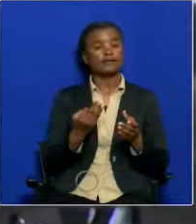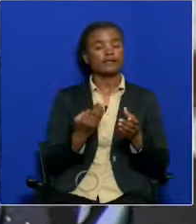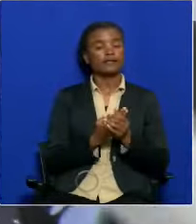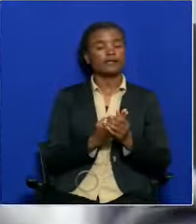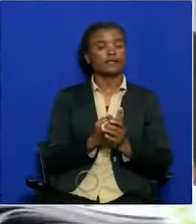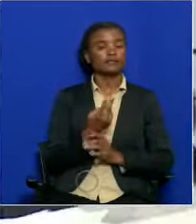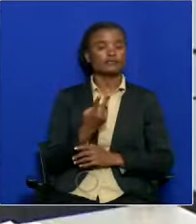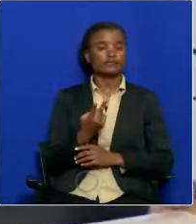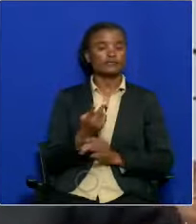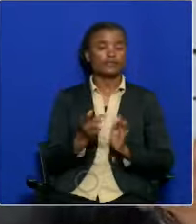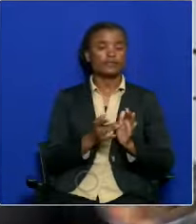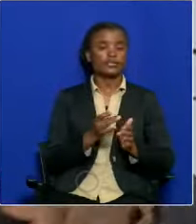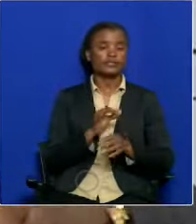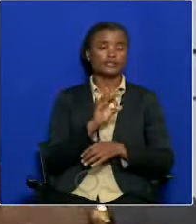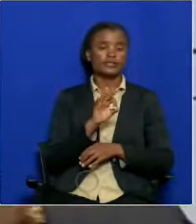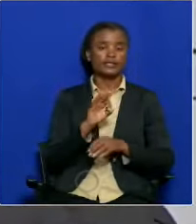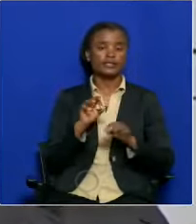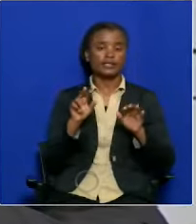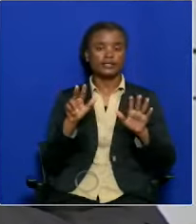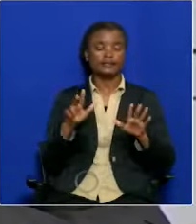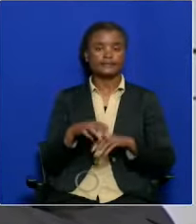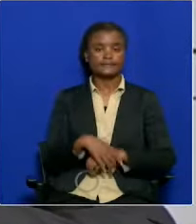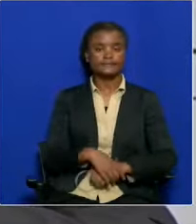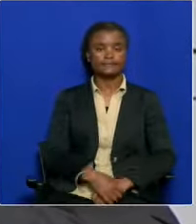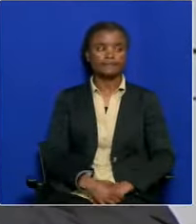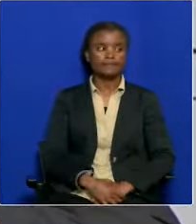file 2.